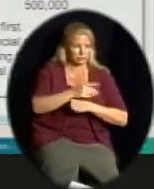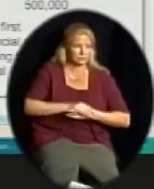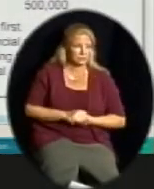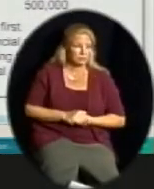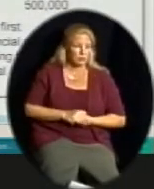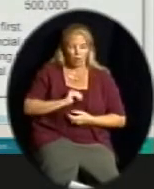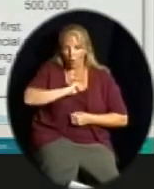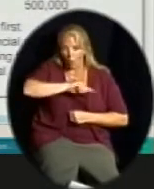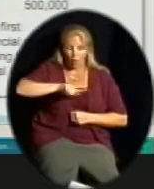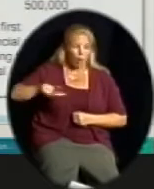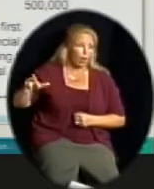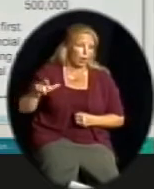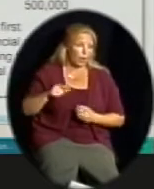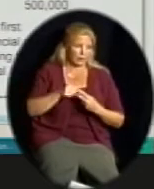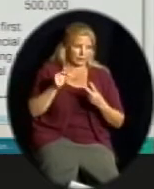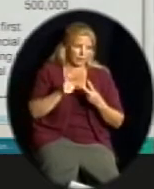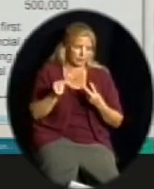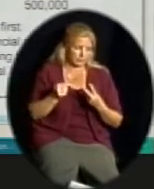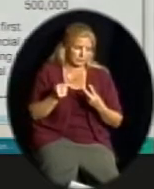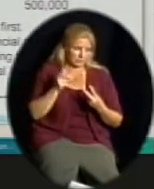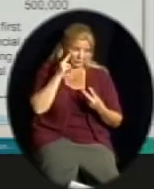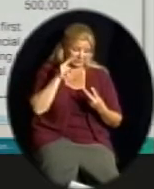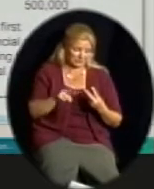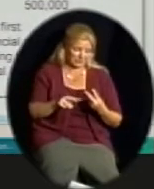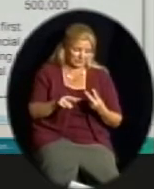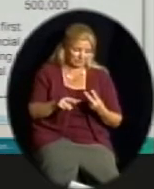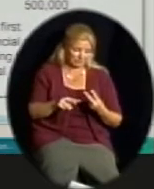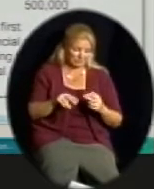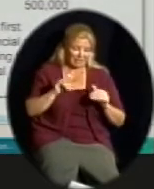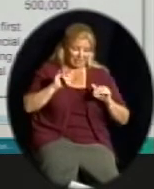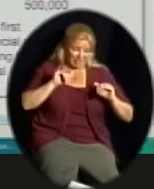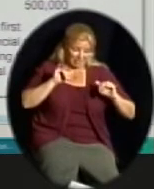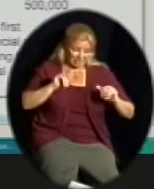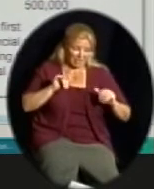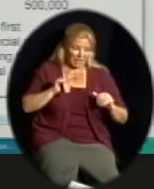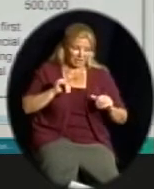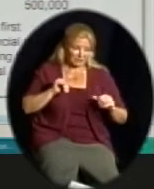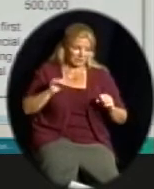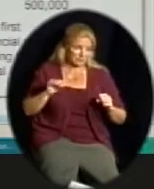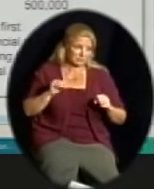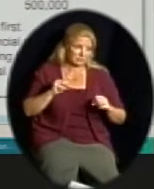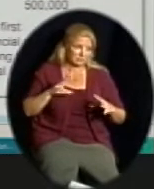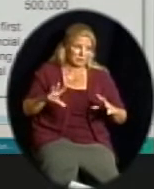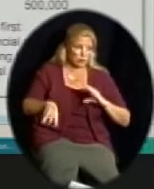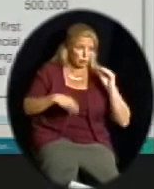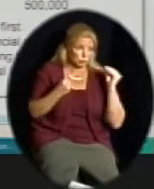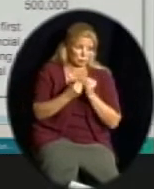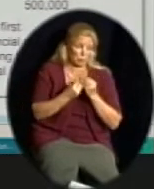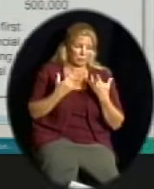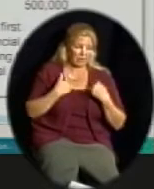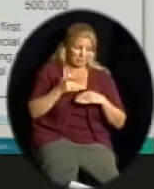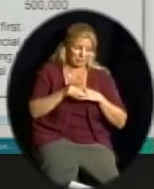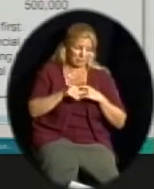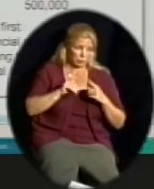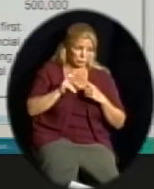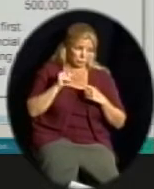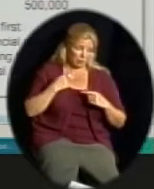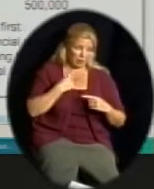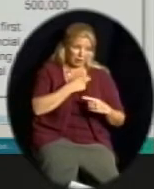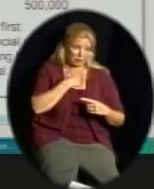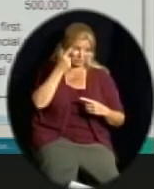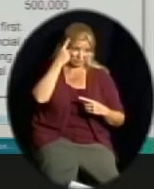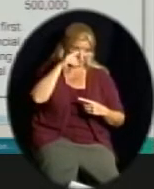at, and this is the total of what we have available to us right now for an expenditure budget. Like Dr.